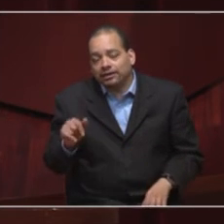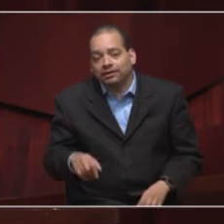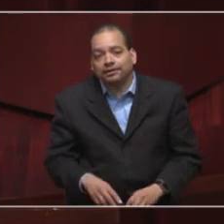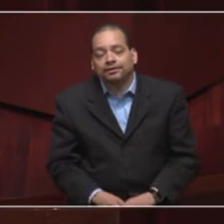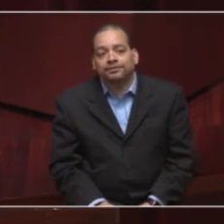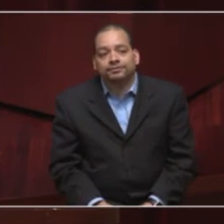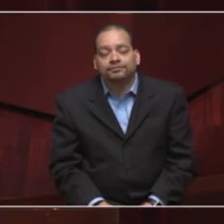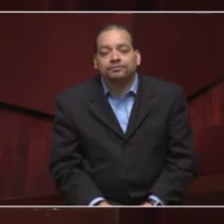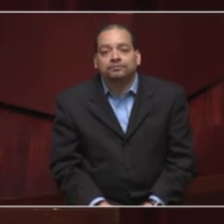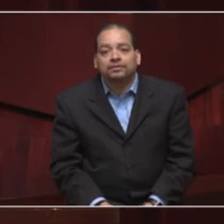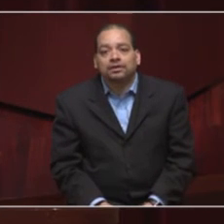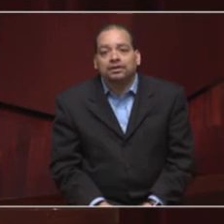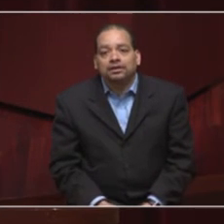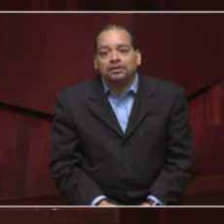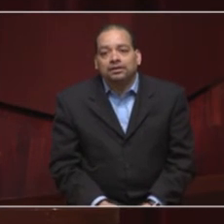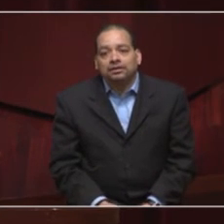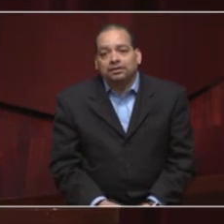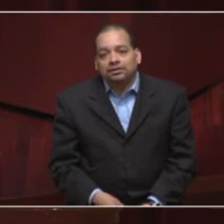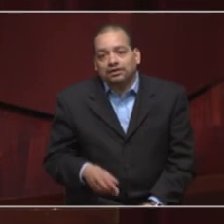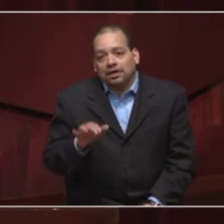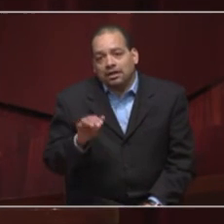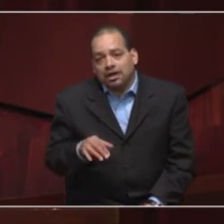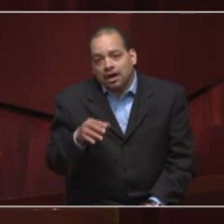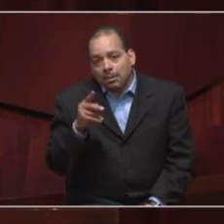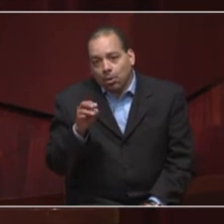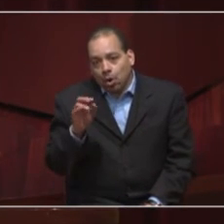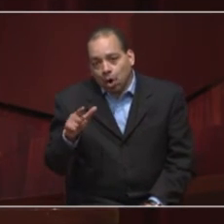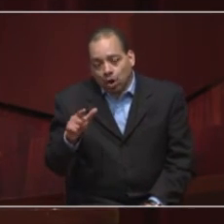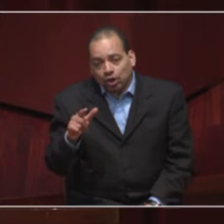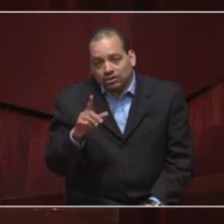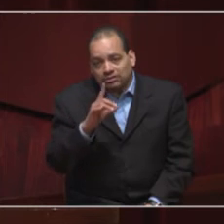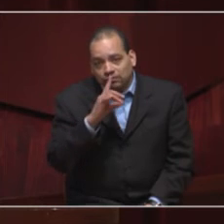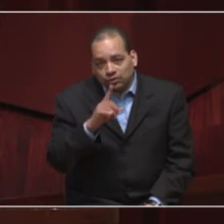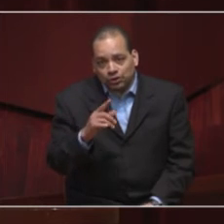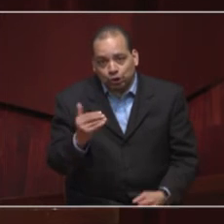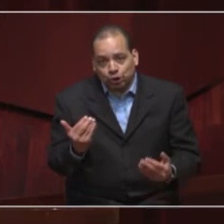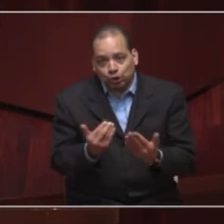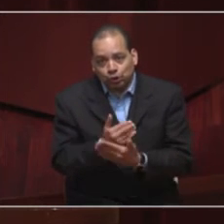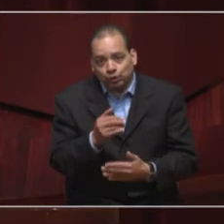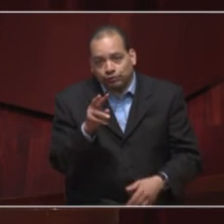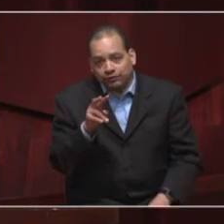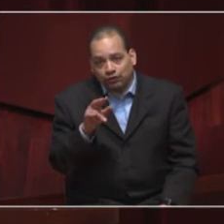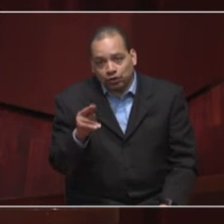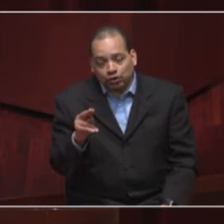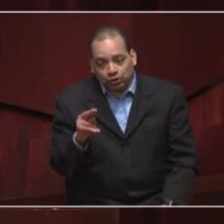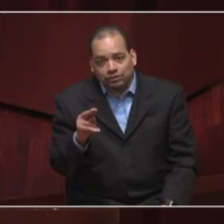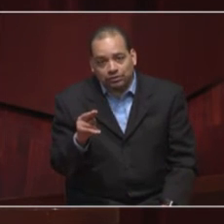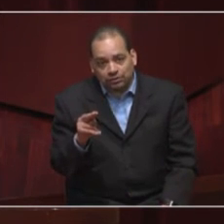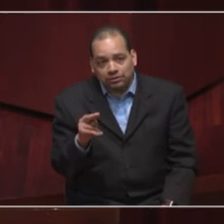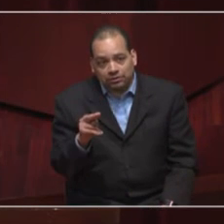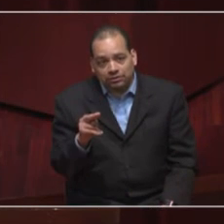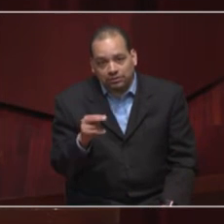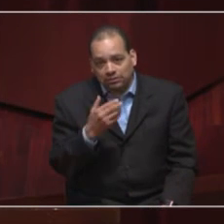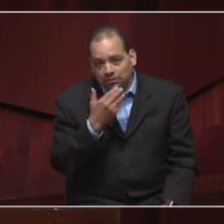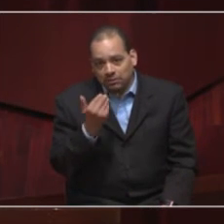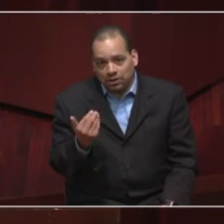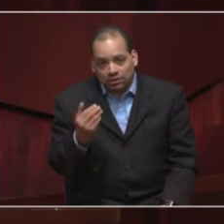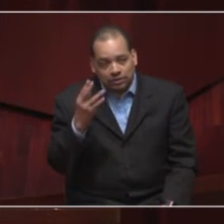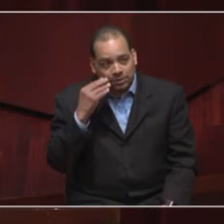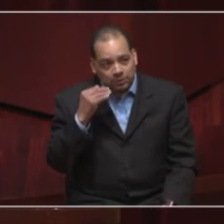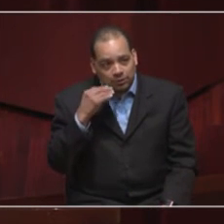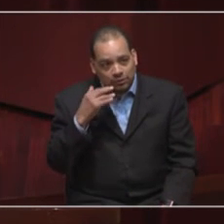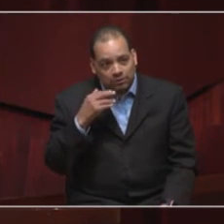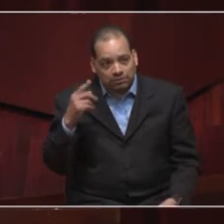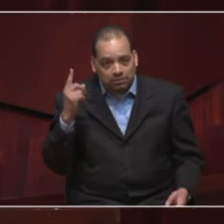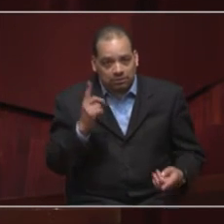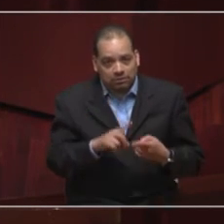the portal, and I speak from experience with this, the new version or the upgraded version of the portal is a much better experience than we